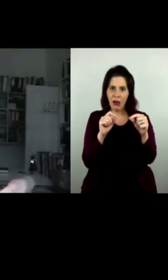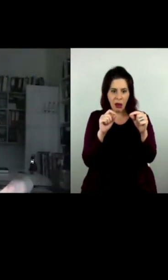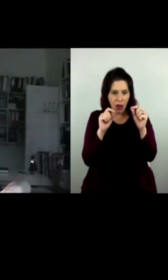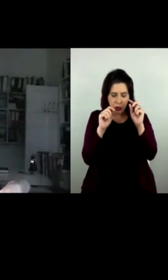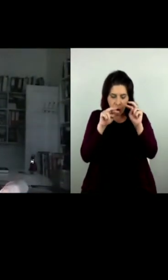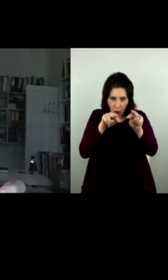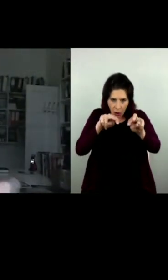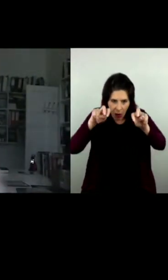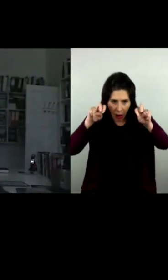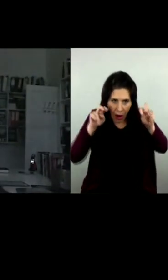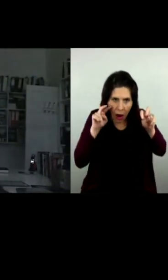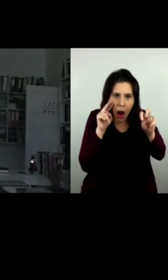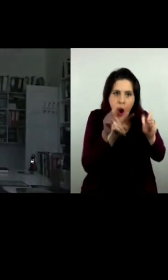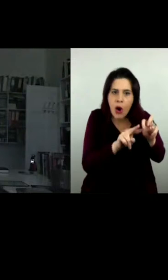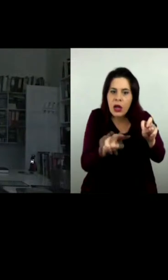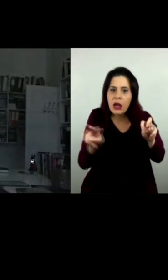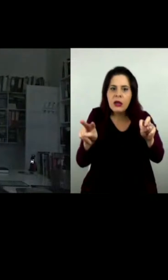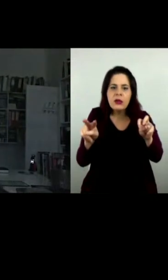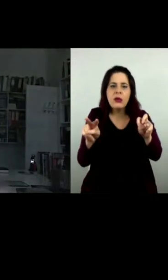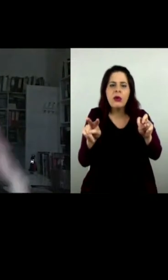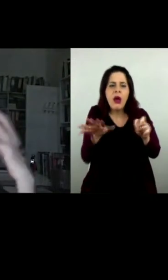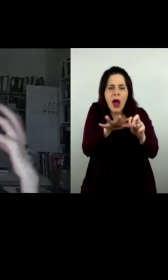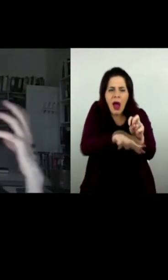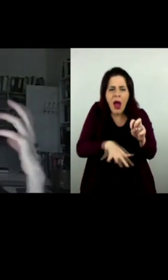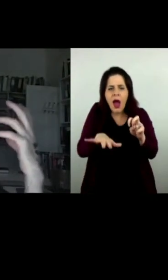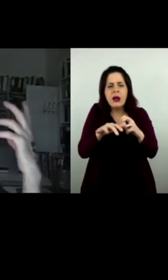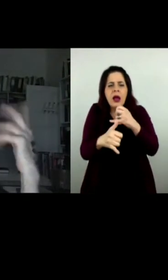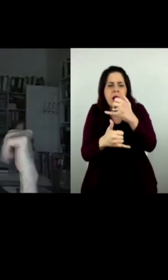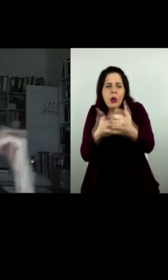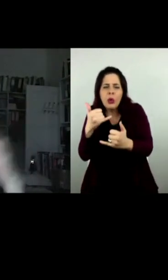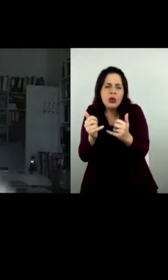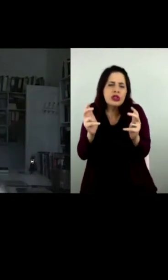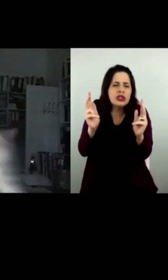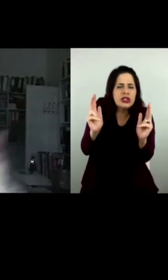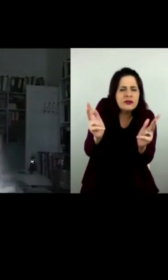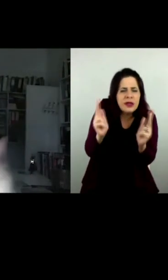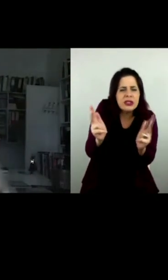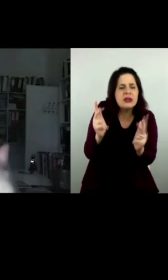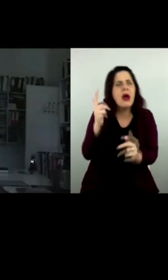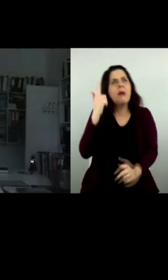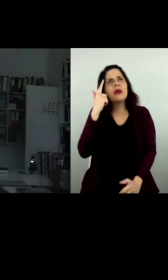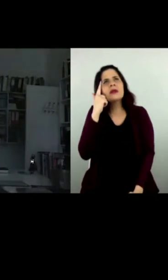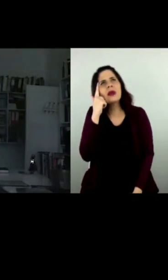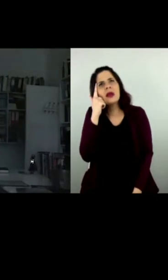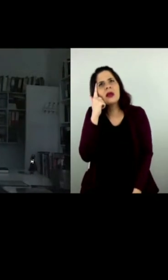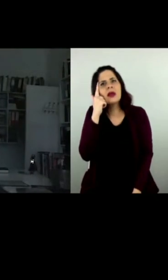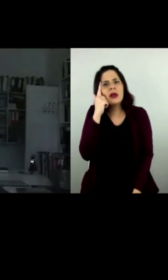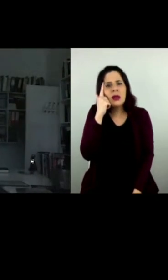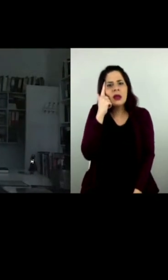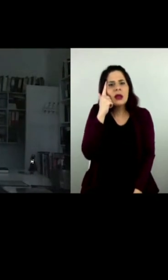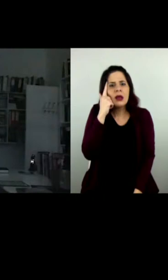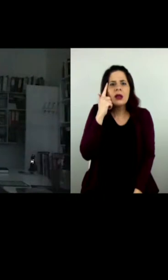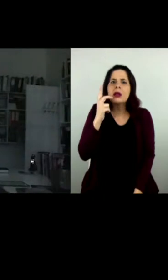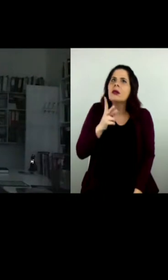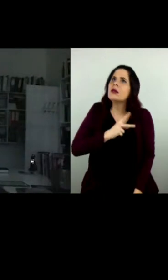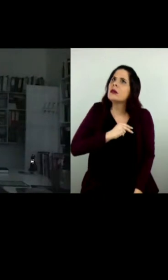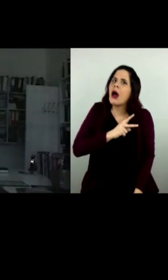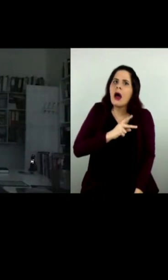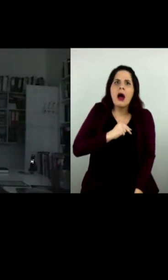of play and fun. And I thought, I could maybe intercut that with lots